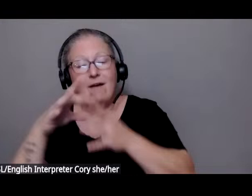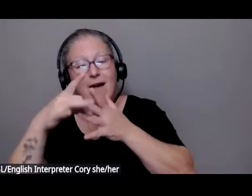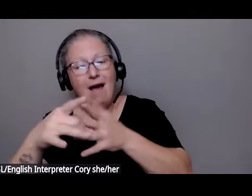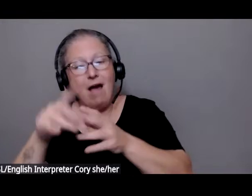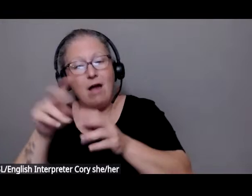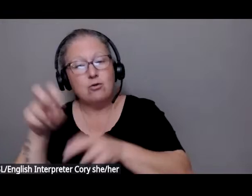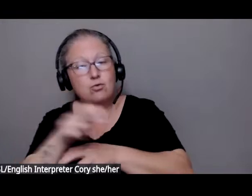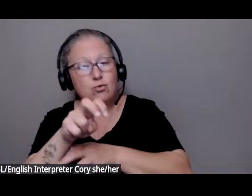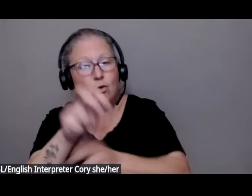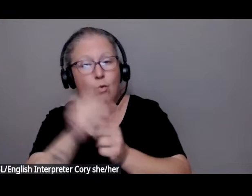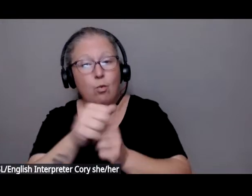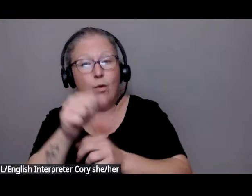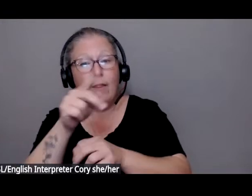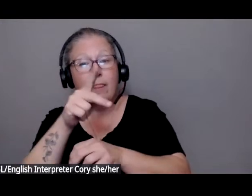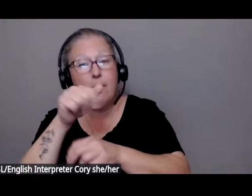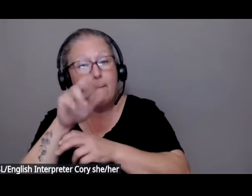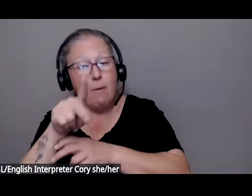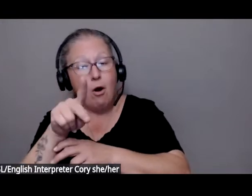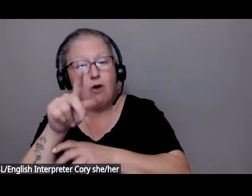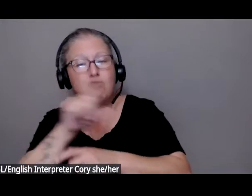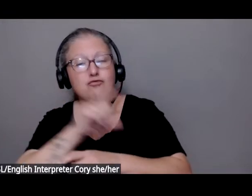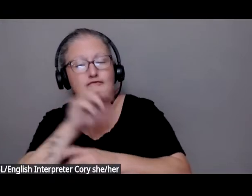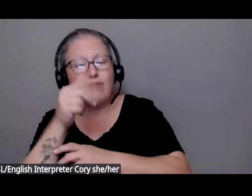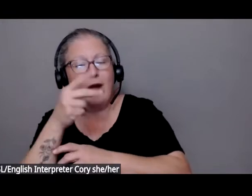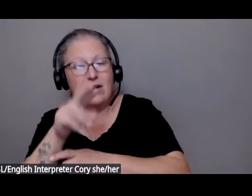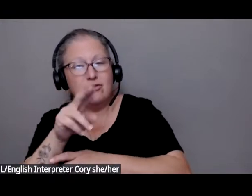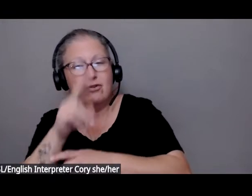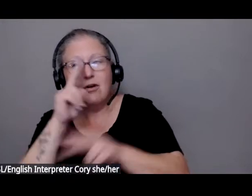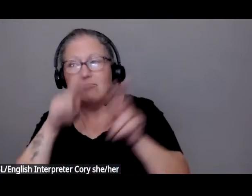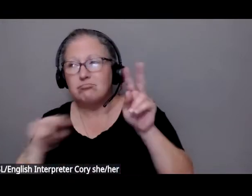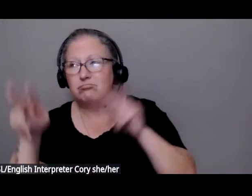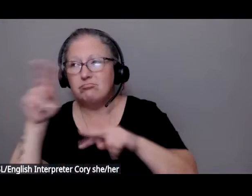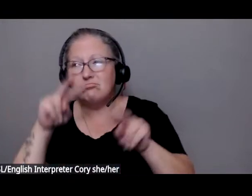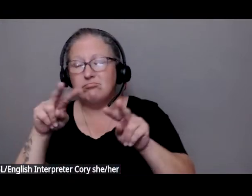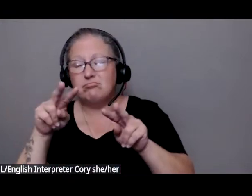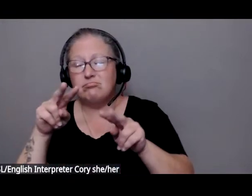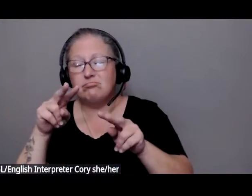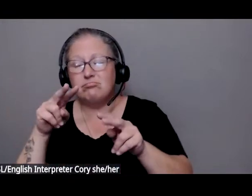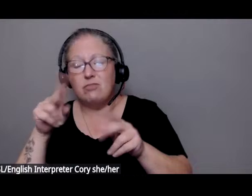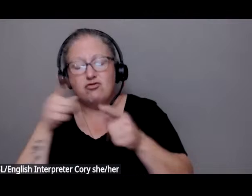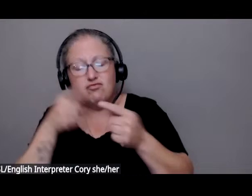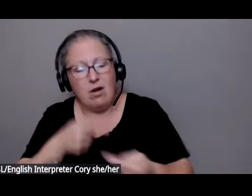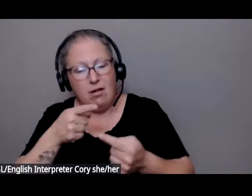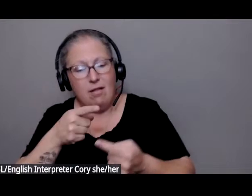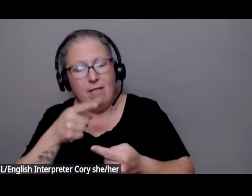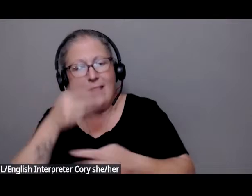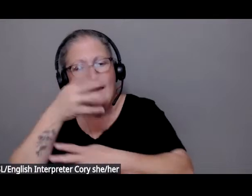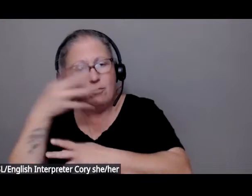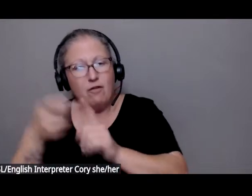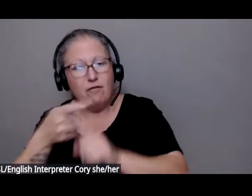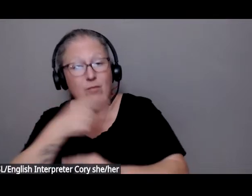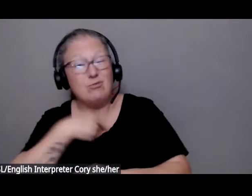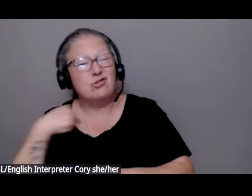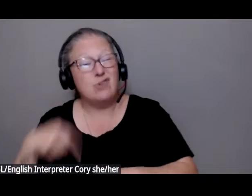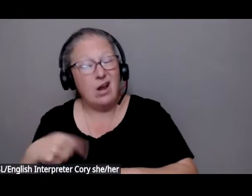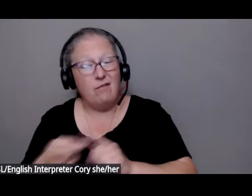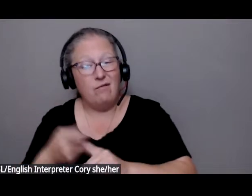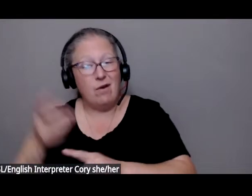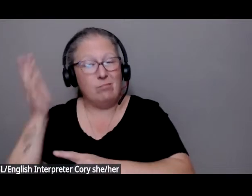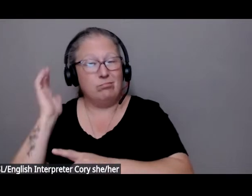park ranger and reflected together on the struggles of immigrants from China in the early 20th